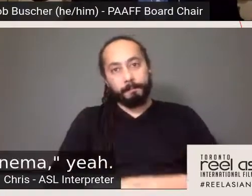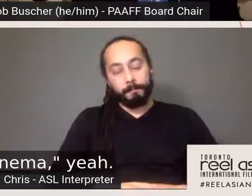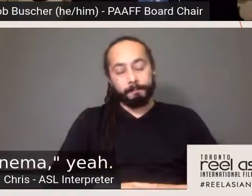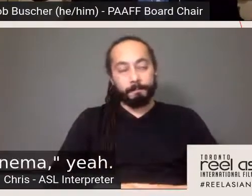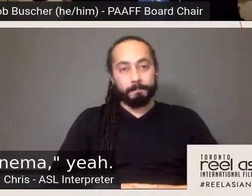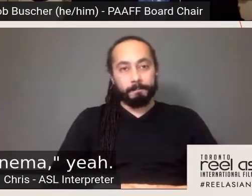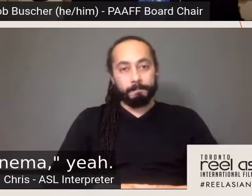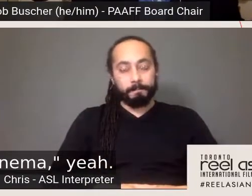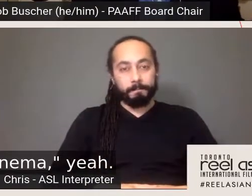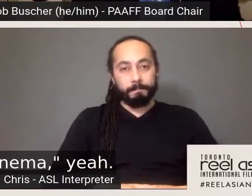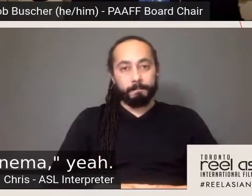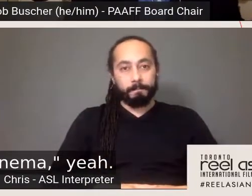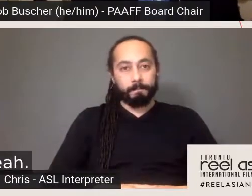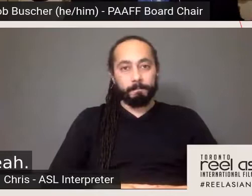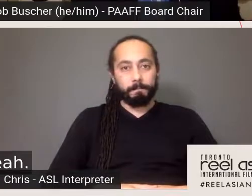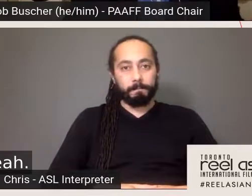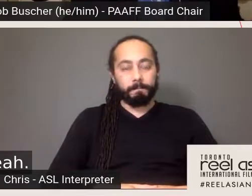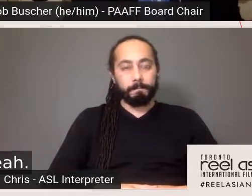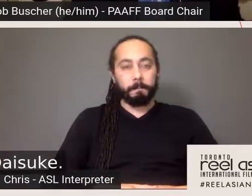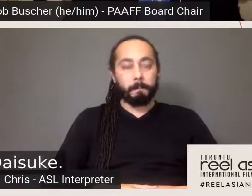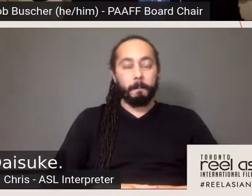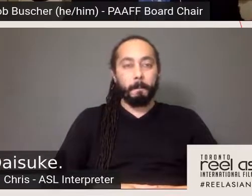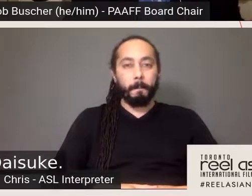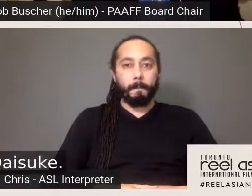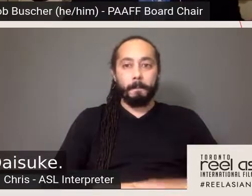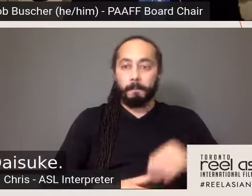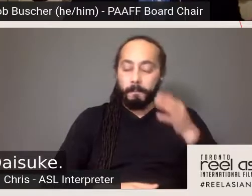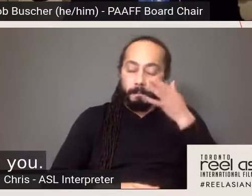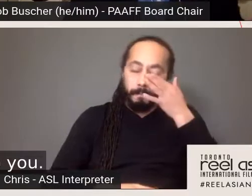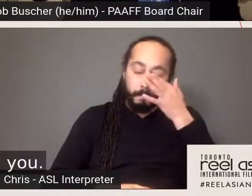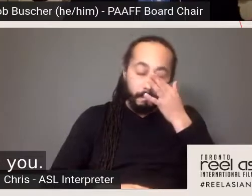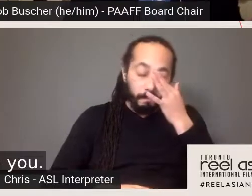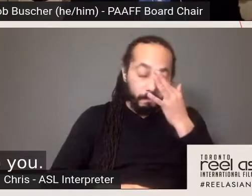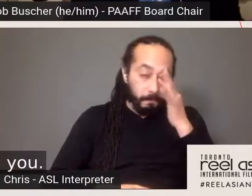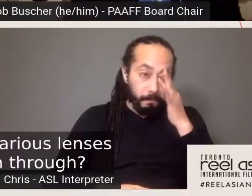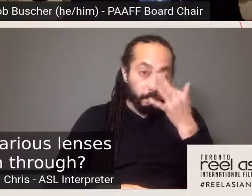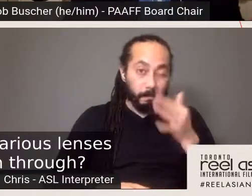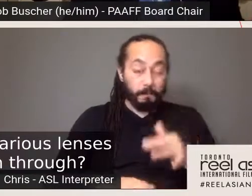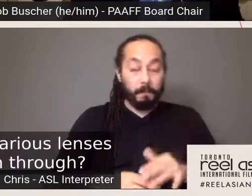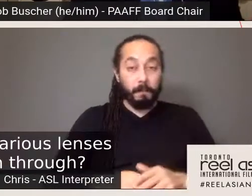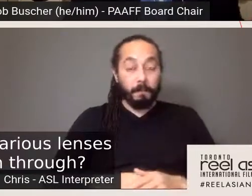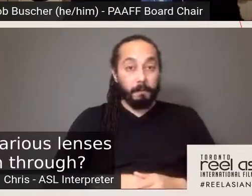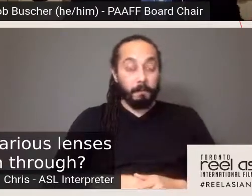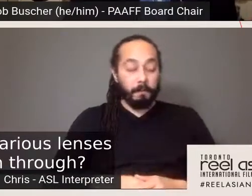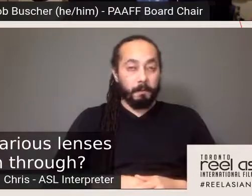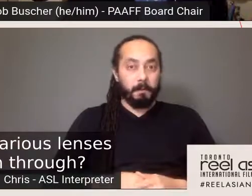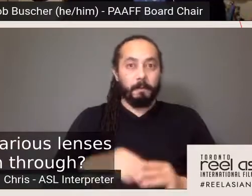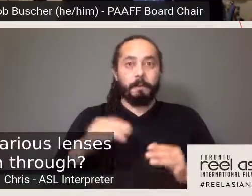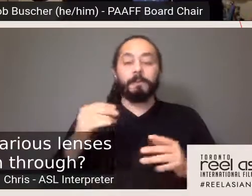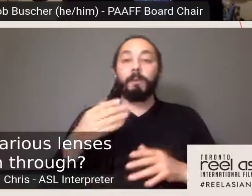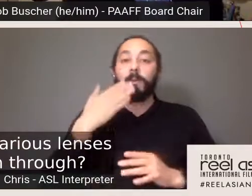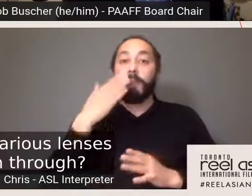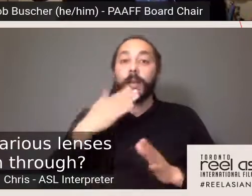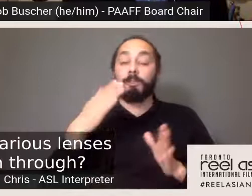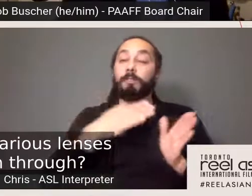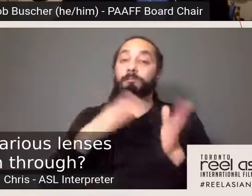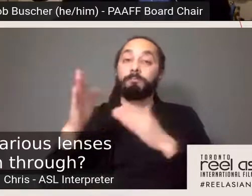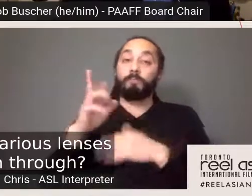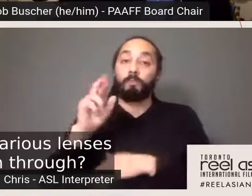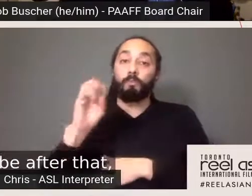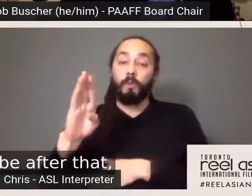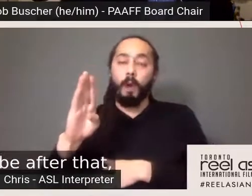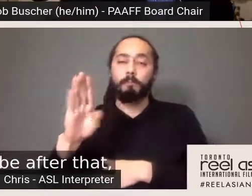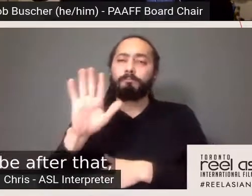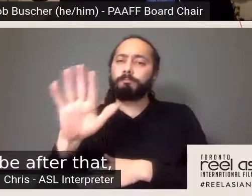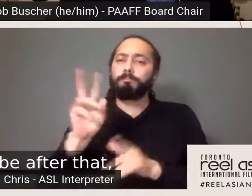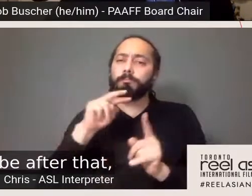yeah. Okay, yeah, and thanks, Daisuke. And Rob, to you. So, what were the various lenses you saw this film